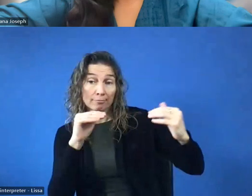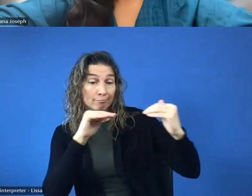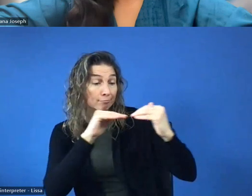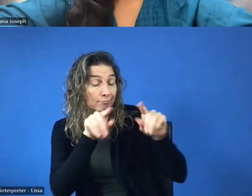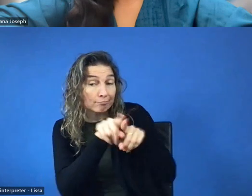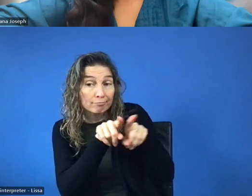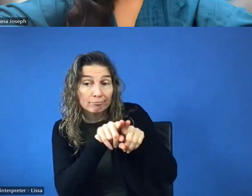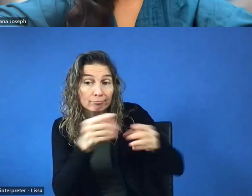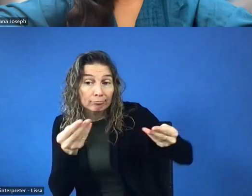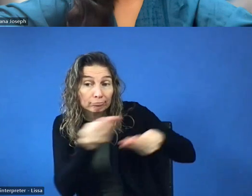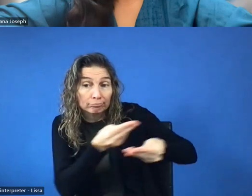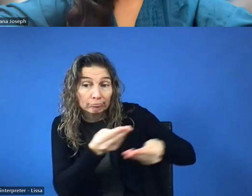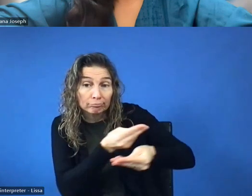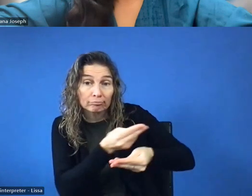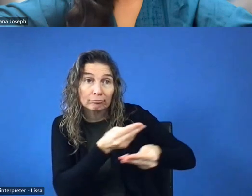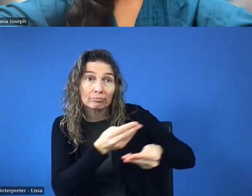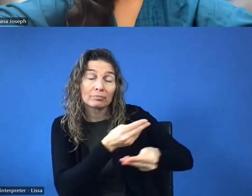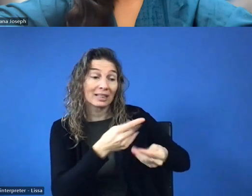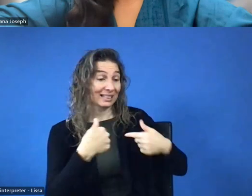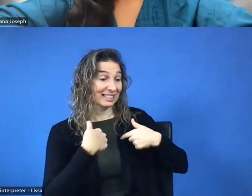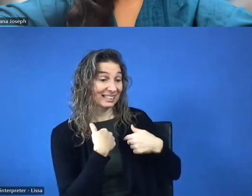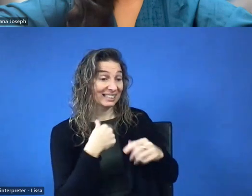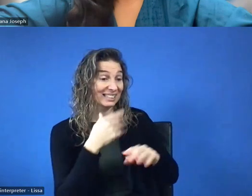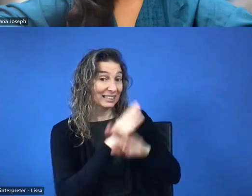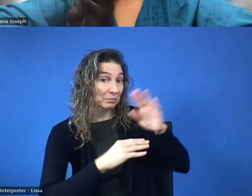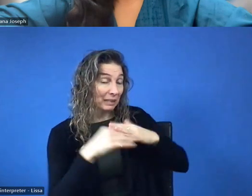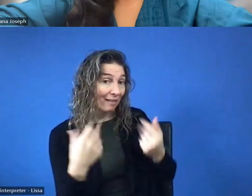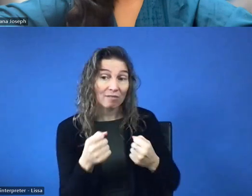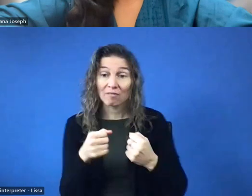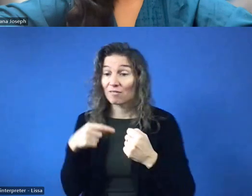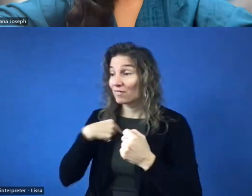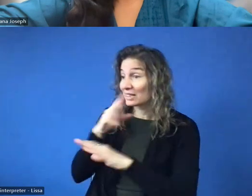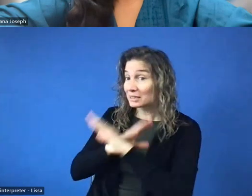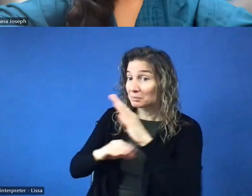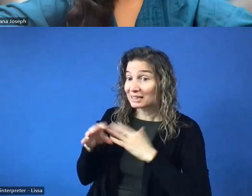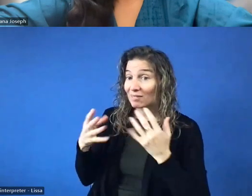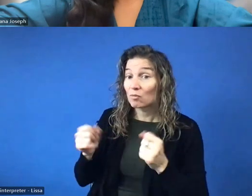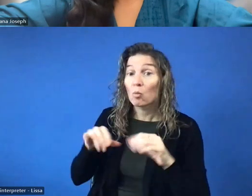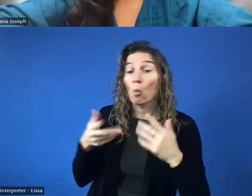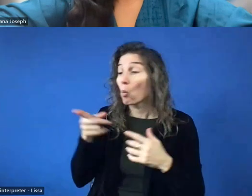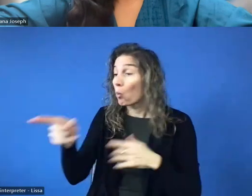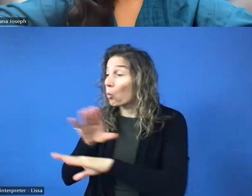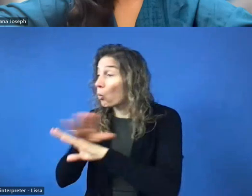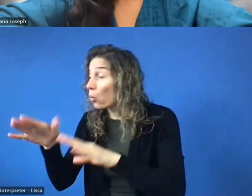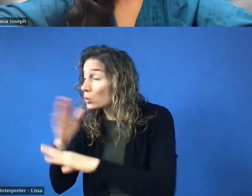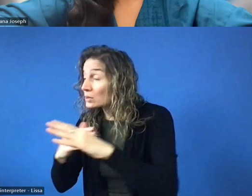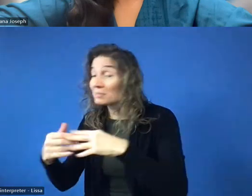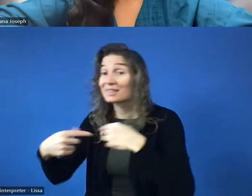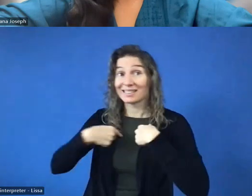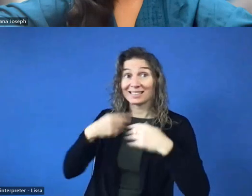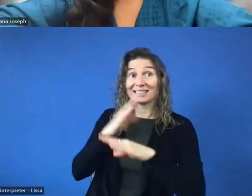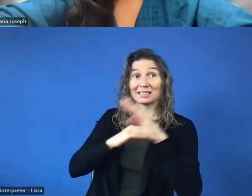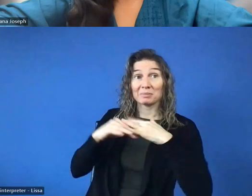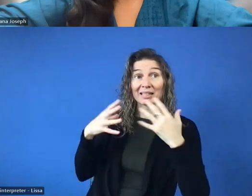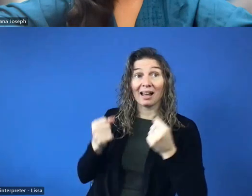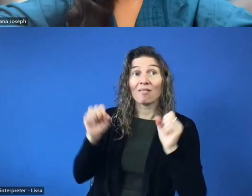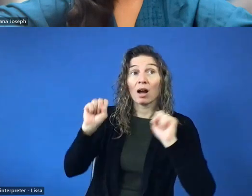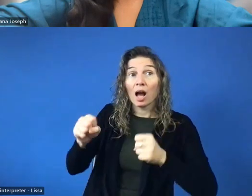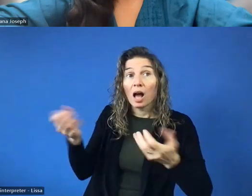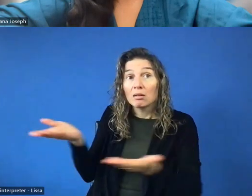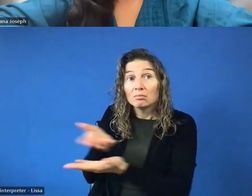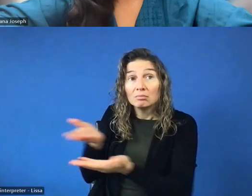with a disability, and that they are interacting with each other. I think participation is here key, and this is